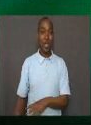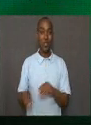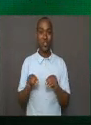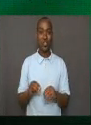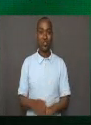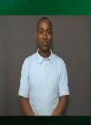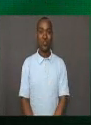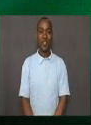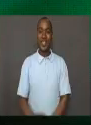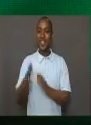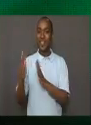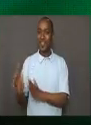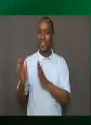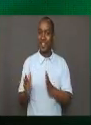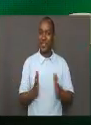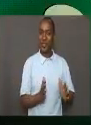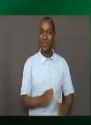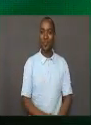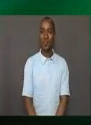Students, let's get ready.